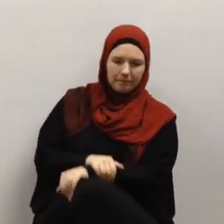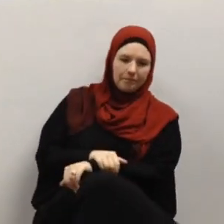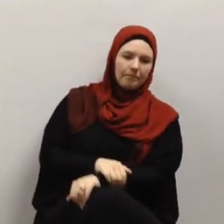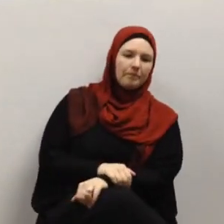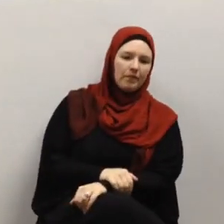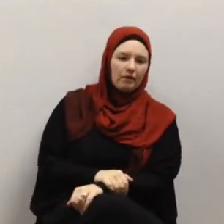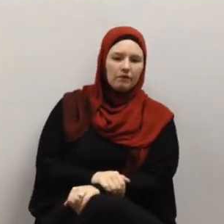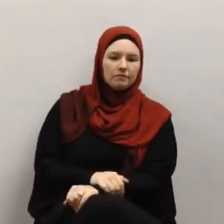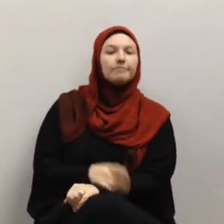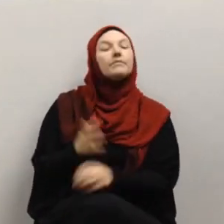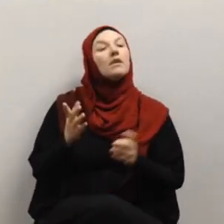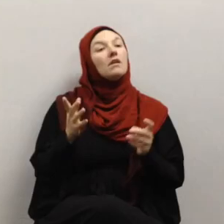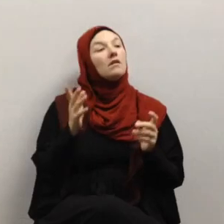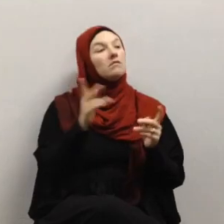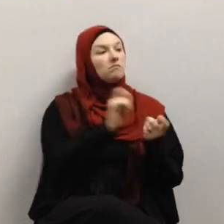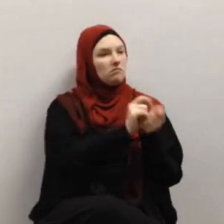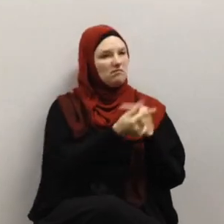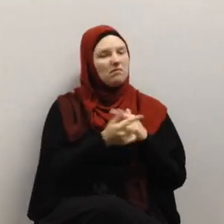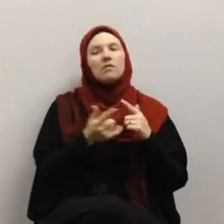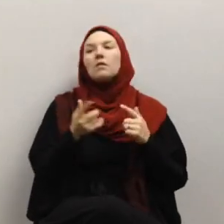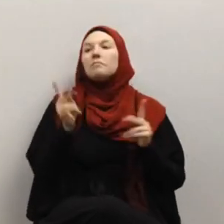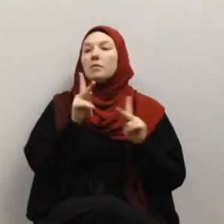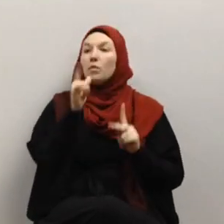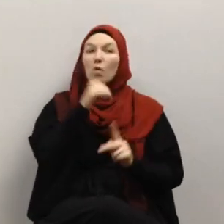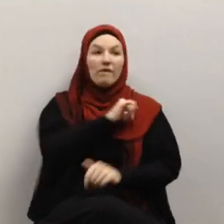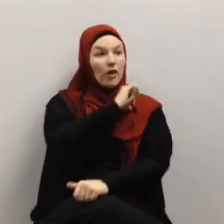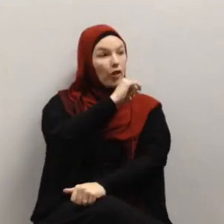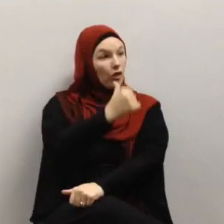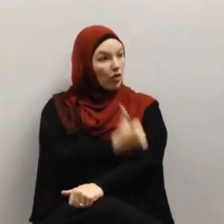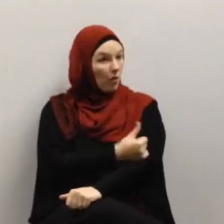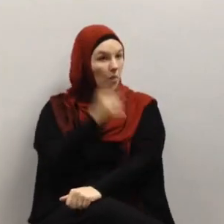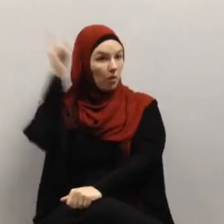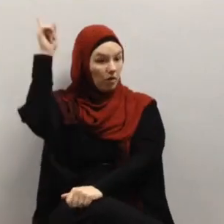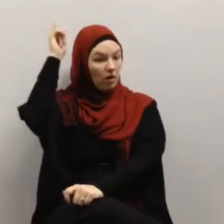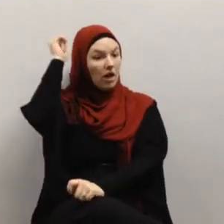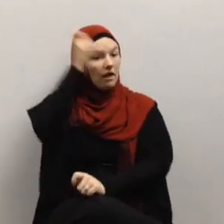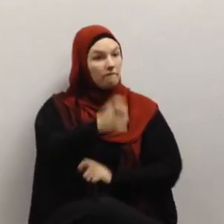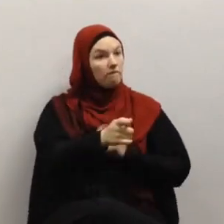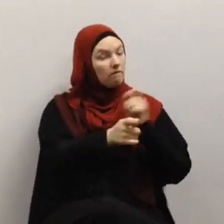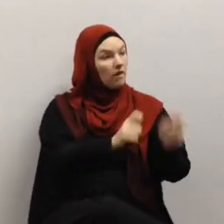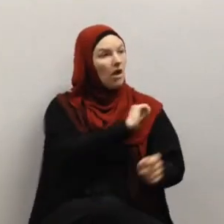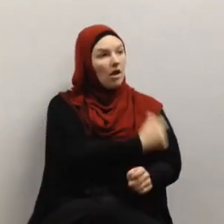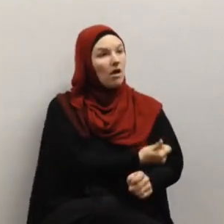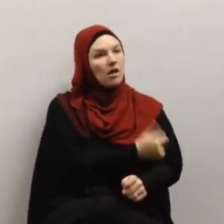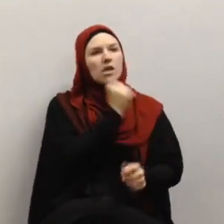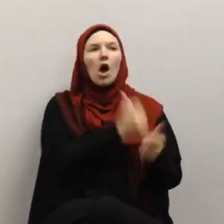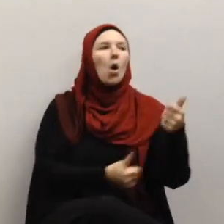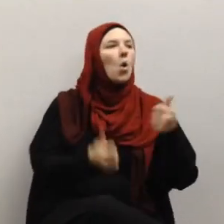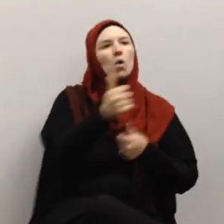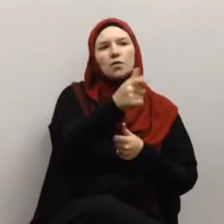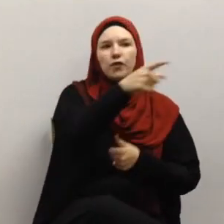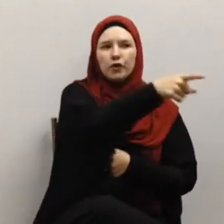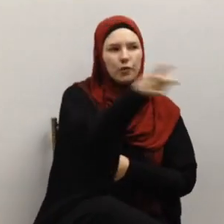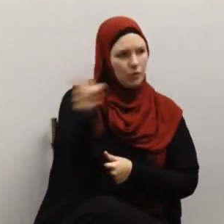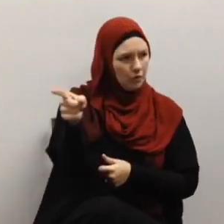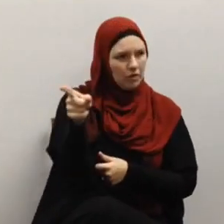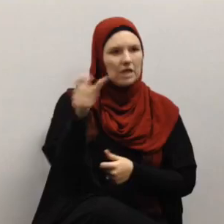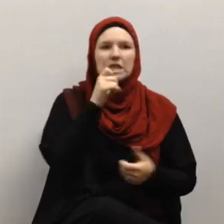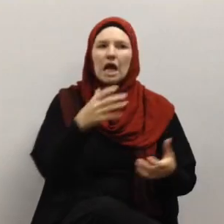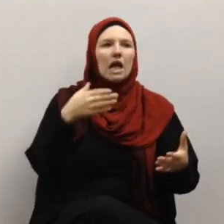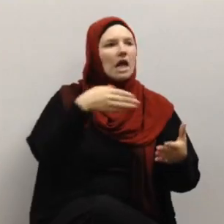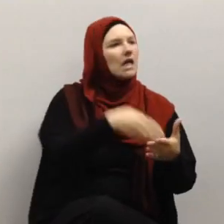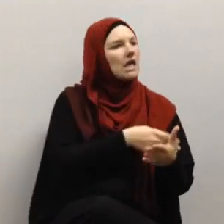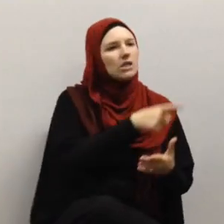and those who have authority from amongst you, not over you, not against your